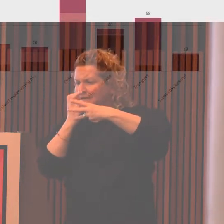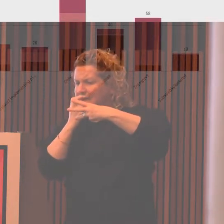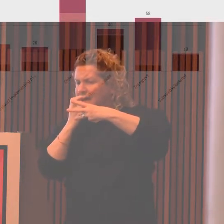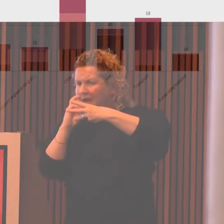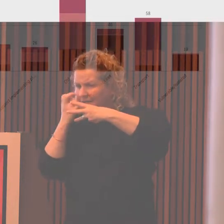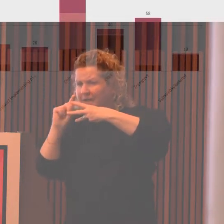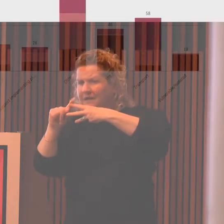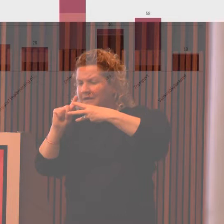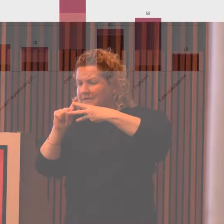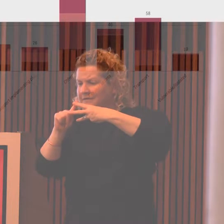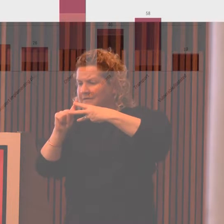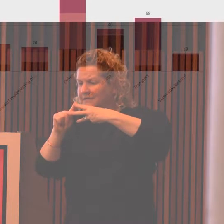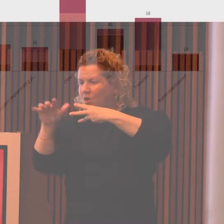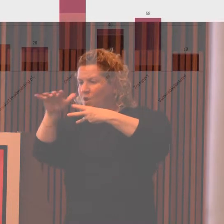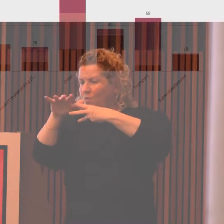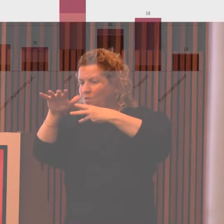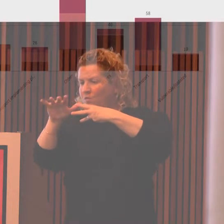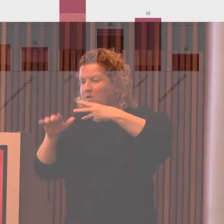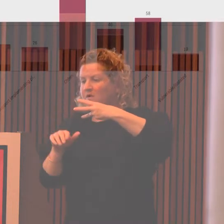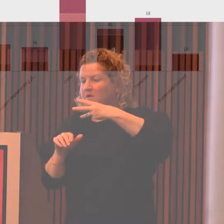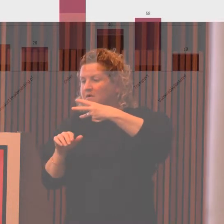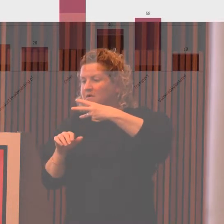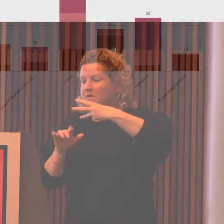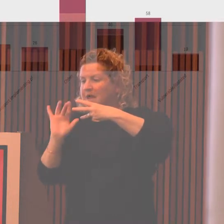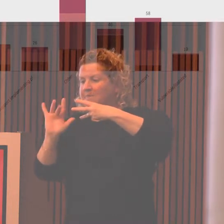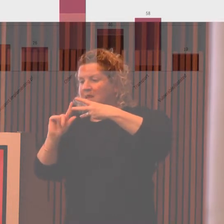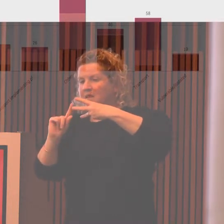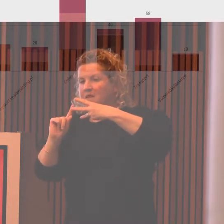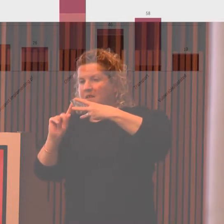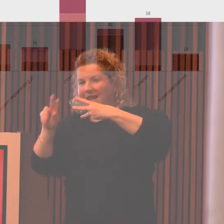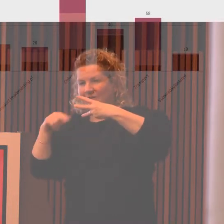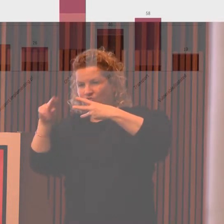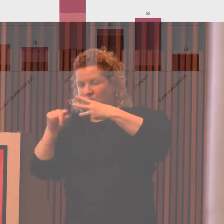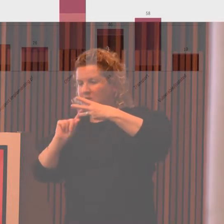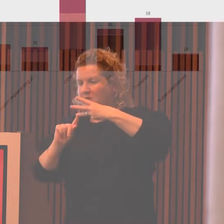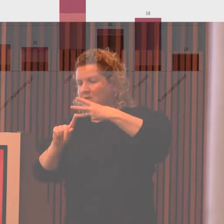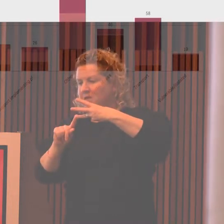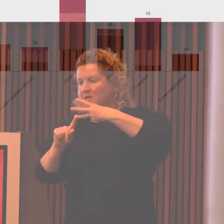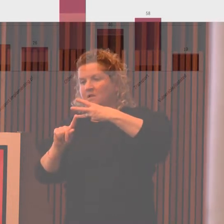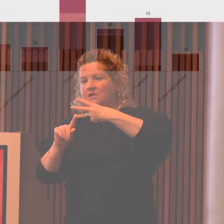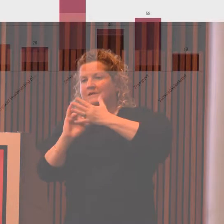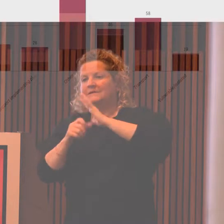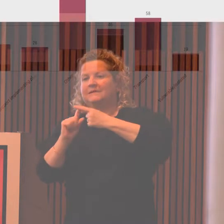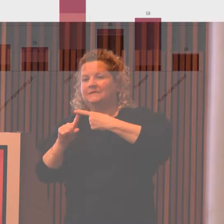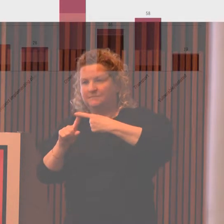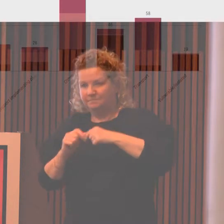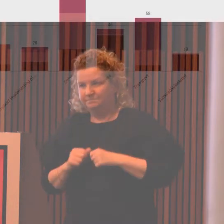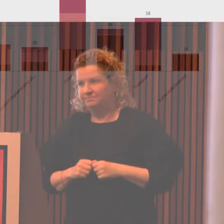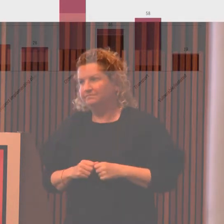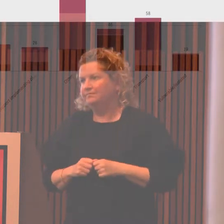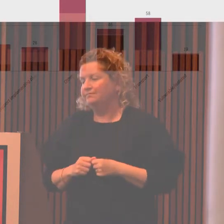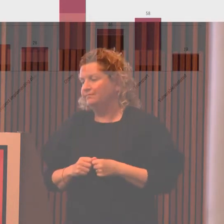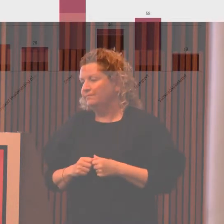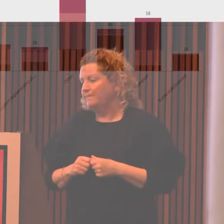is systemic local advocacy, the mid colour one is national, and the lighter one is state level.